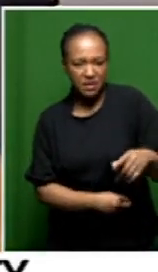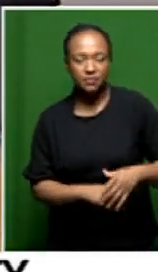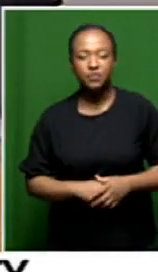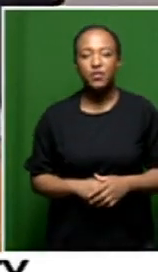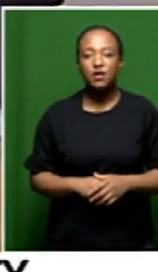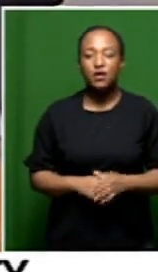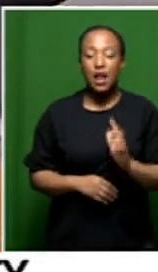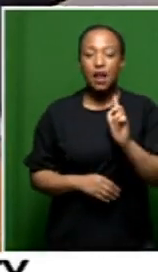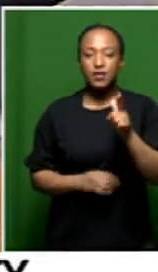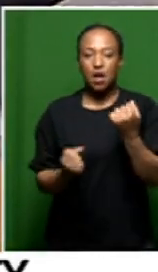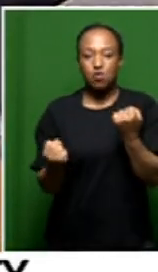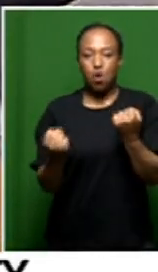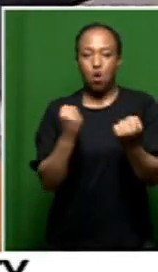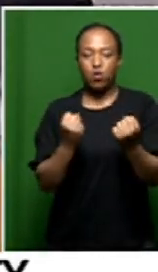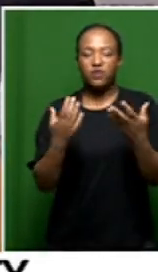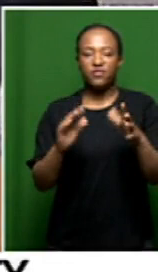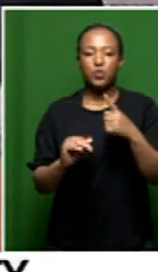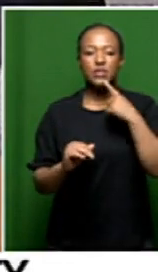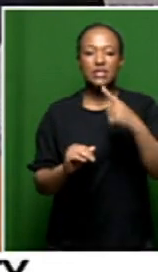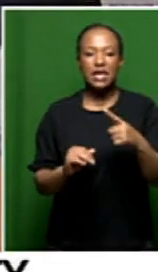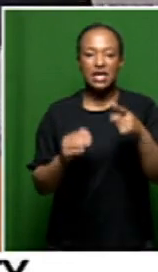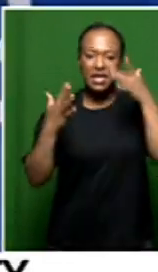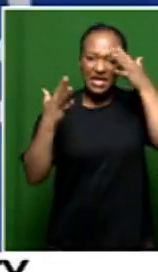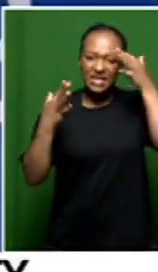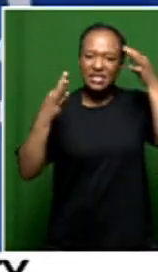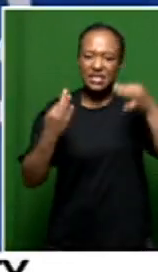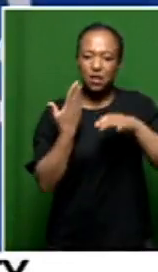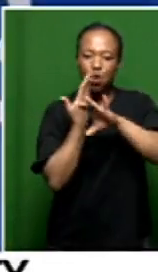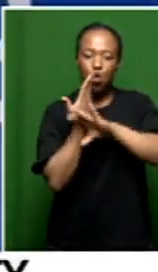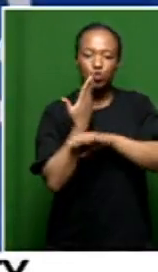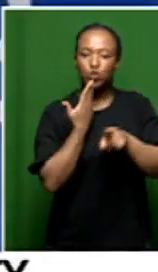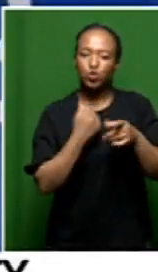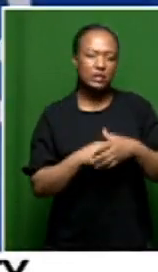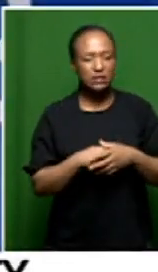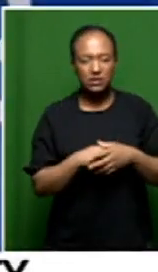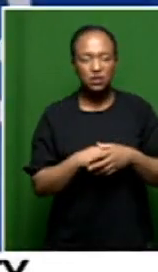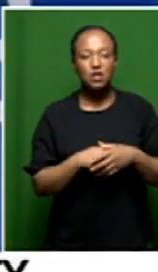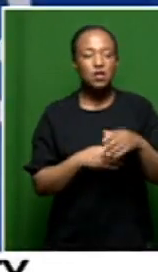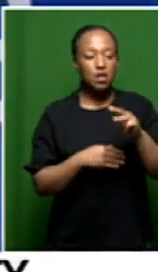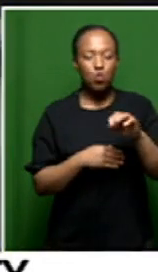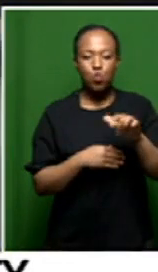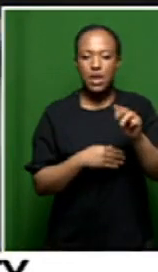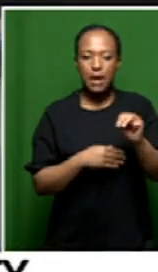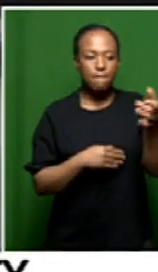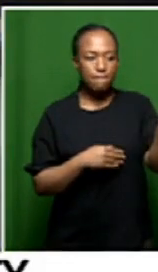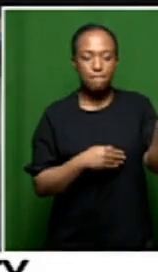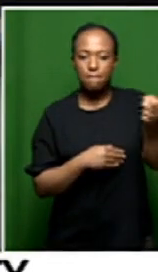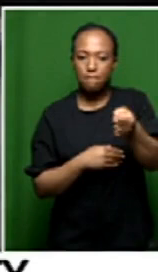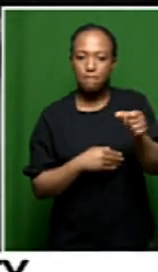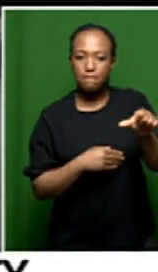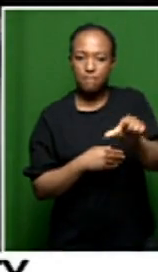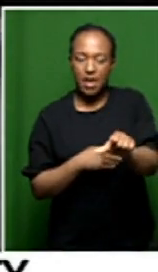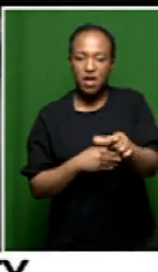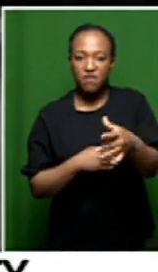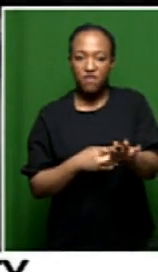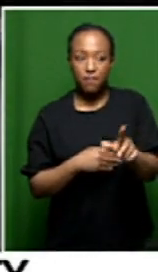courts later declared the decision unconstitutional and Williams was back at the helm of Tshwane. His administration